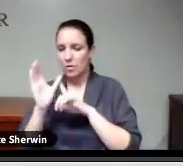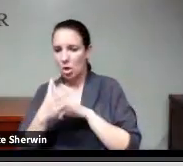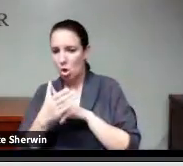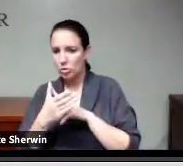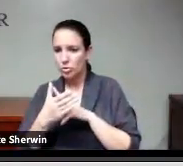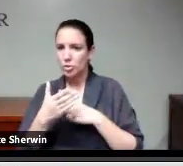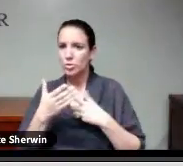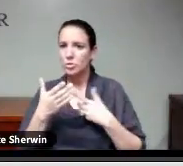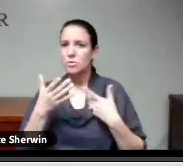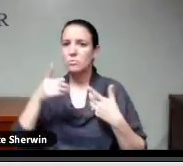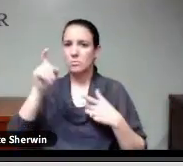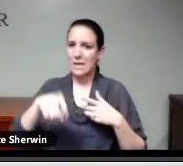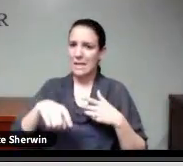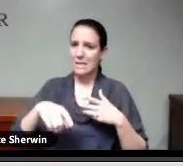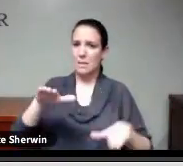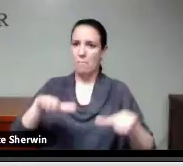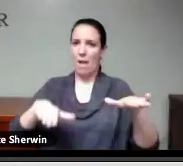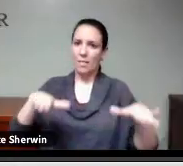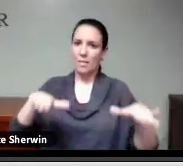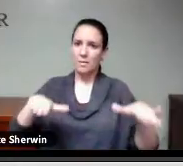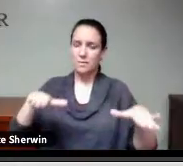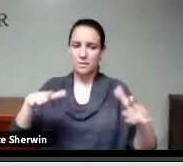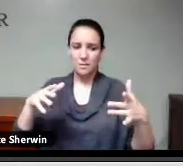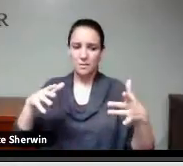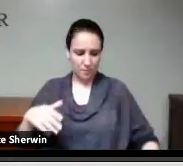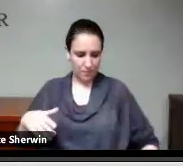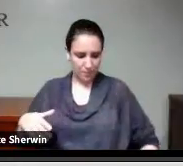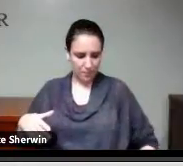reasonable balance of gender, that there